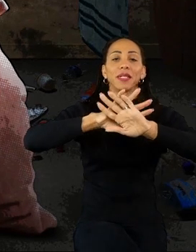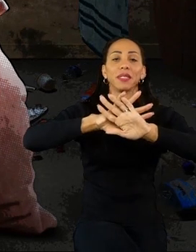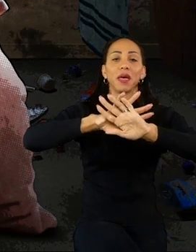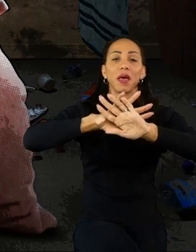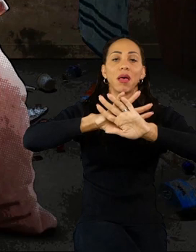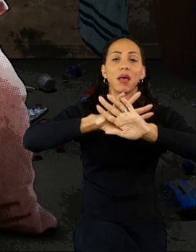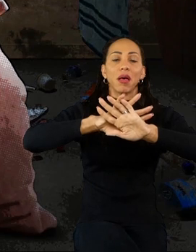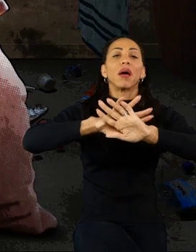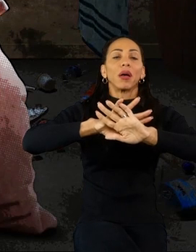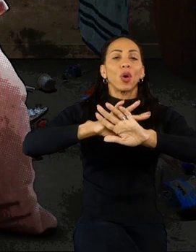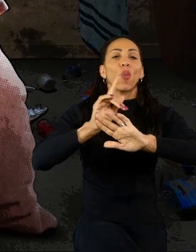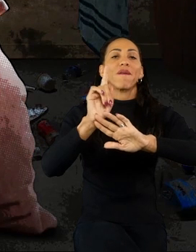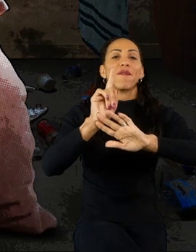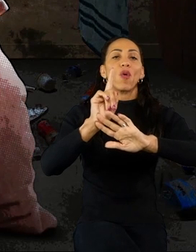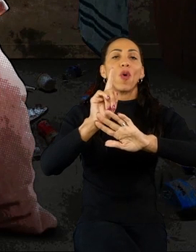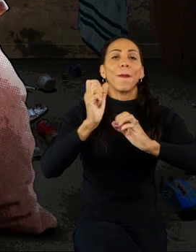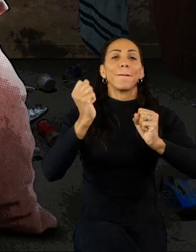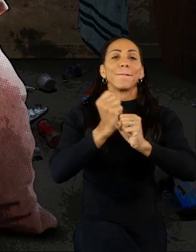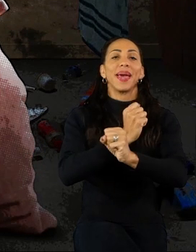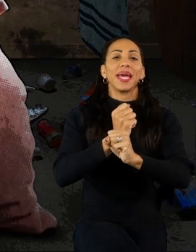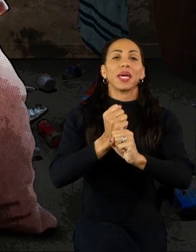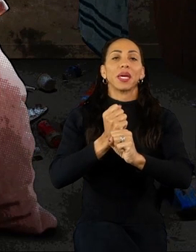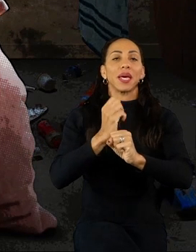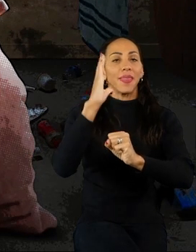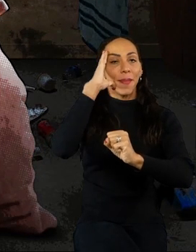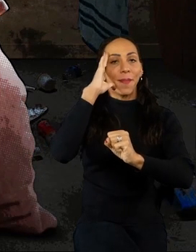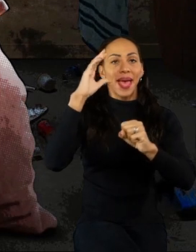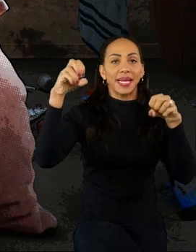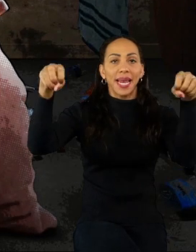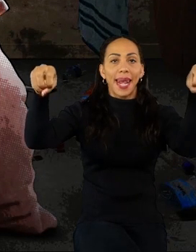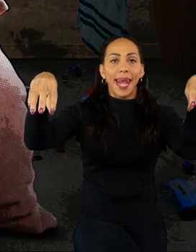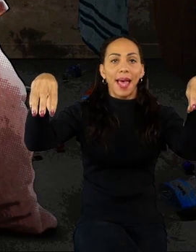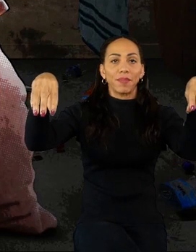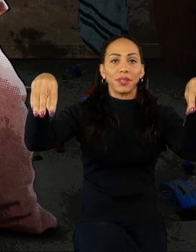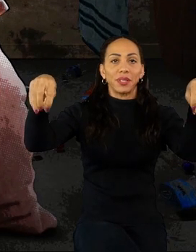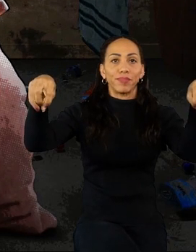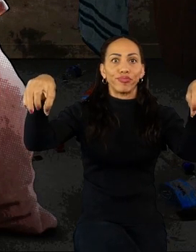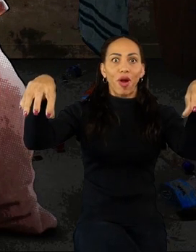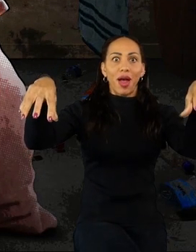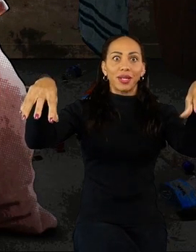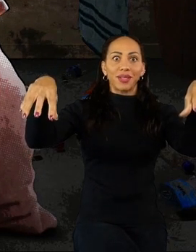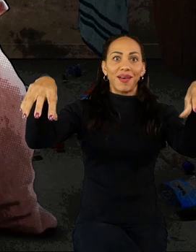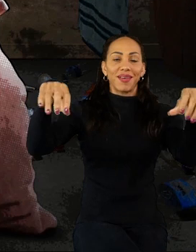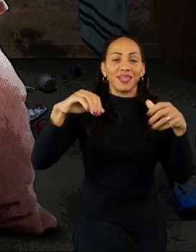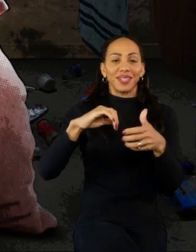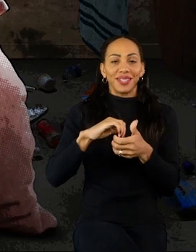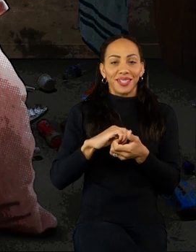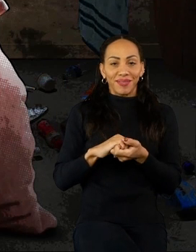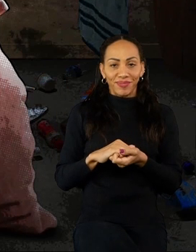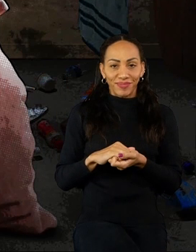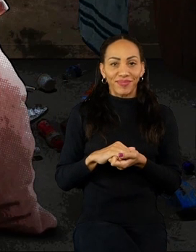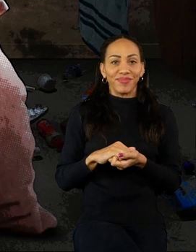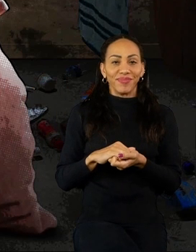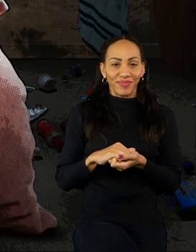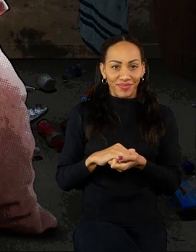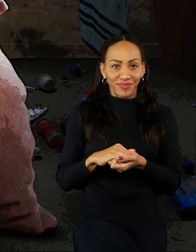you can fade in that filter. So it looks like the light source is just the bedside table lamps here.